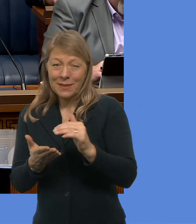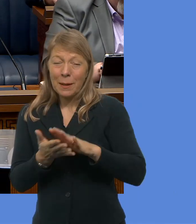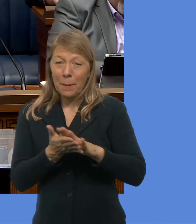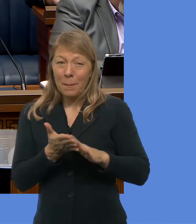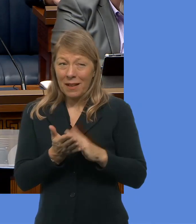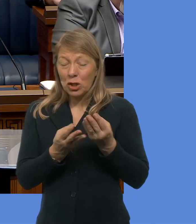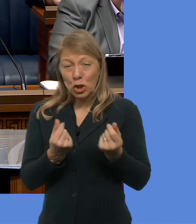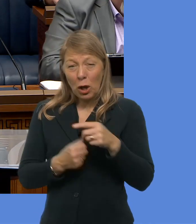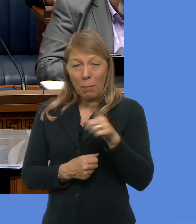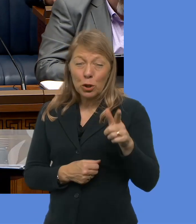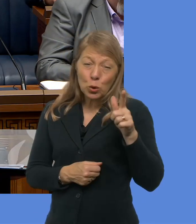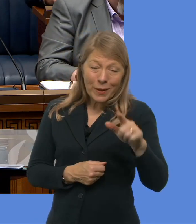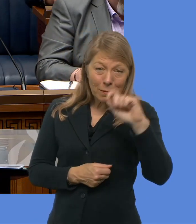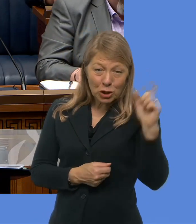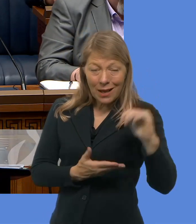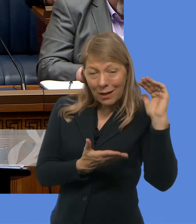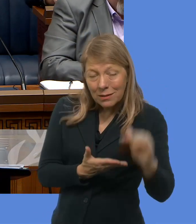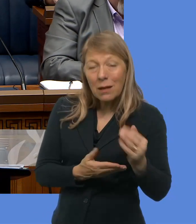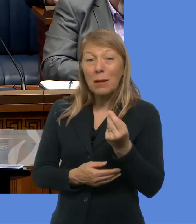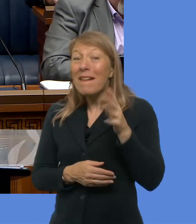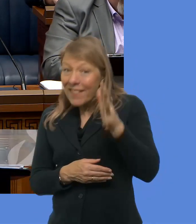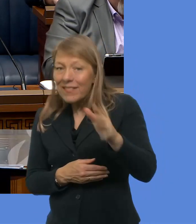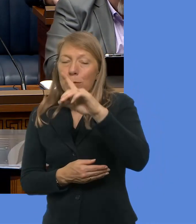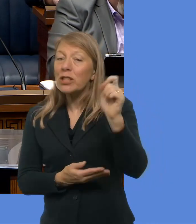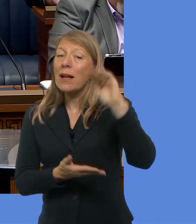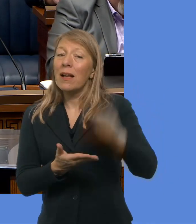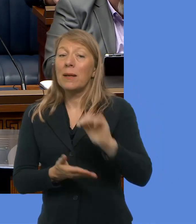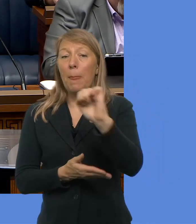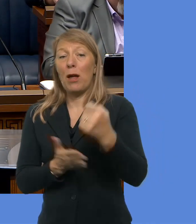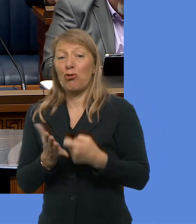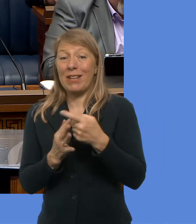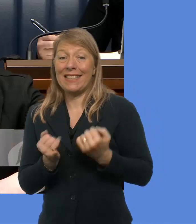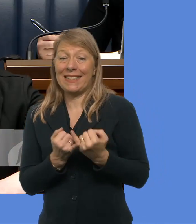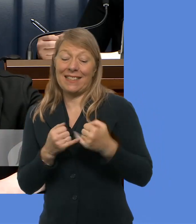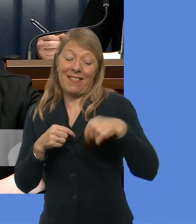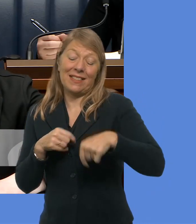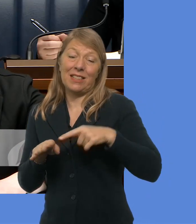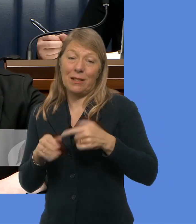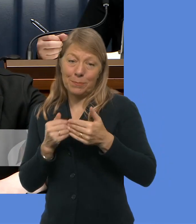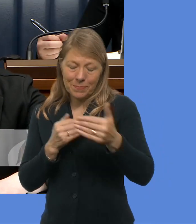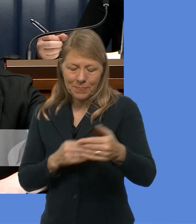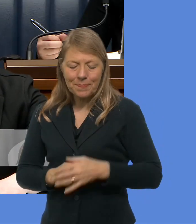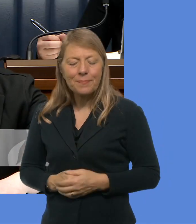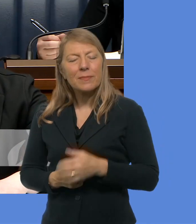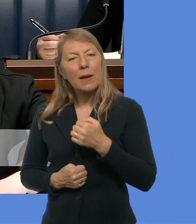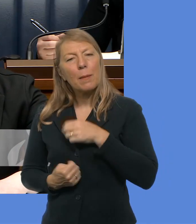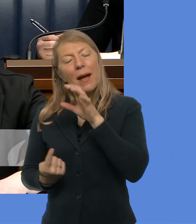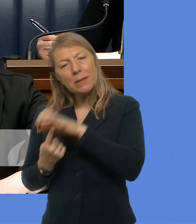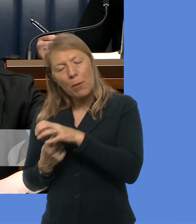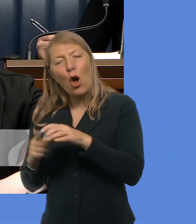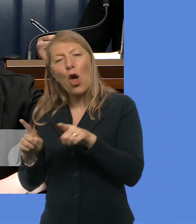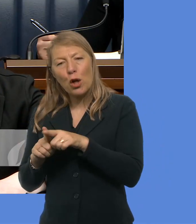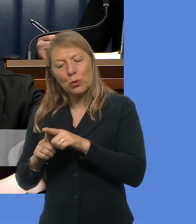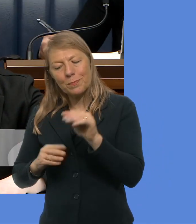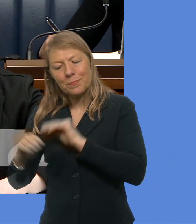20% and 50% on their rate bill for this year. My department has also made and laid legislation to reintroduce the back